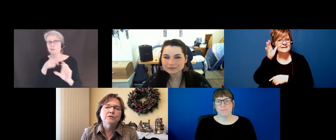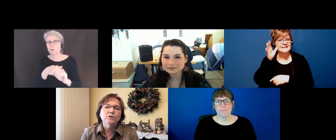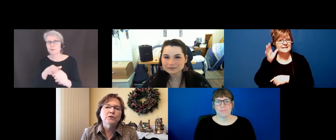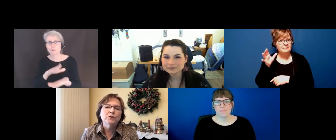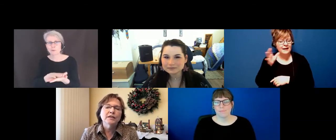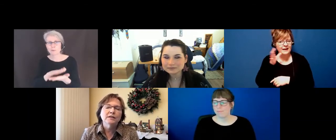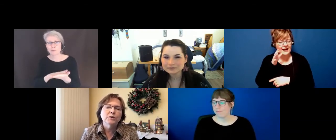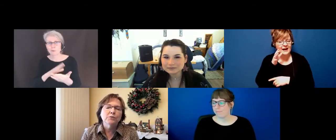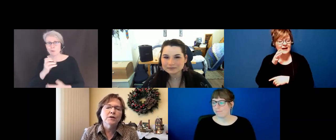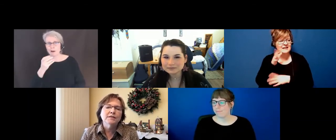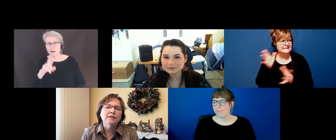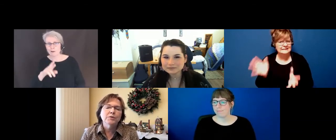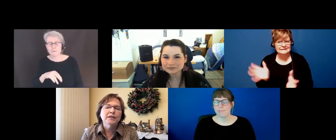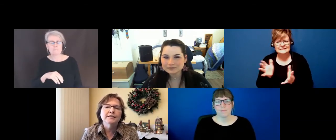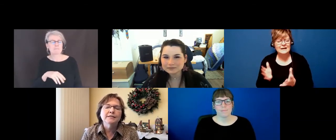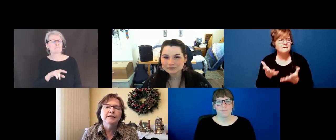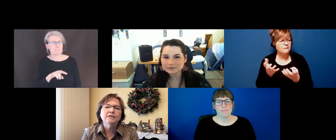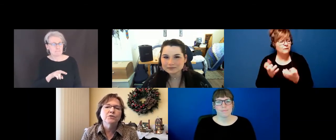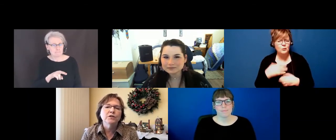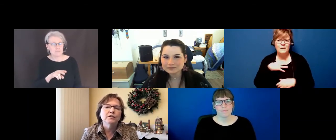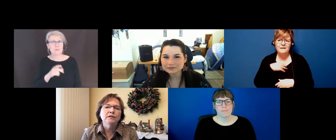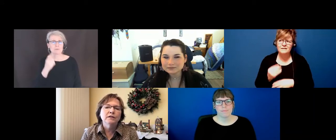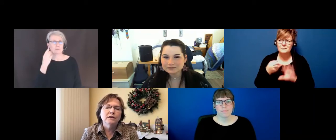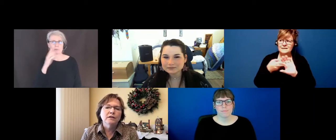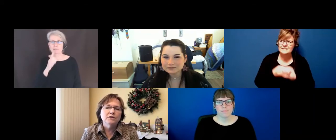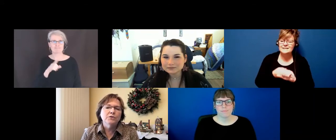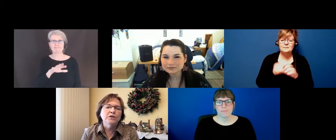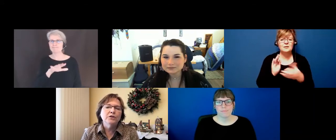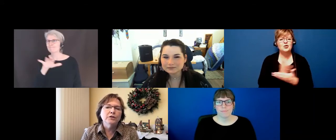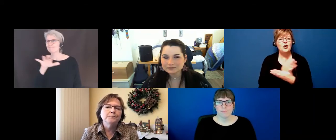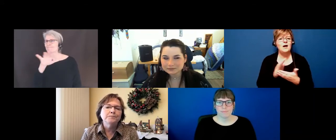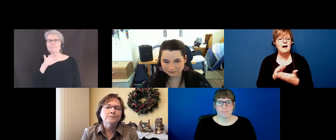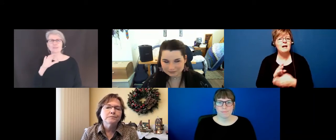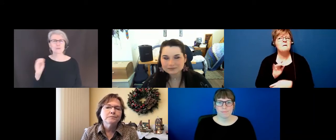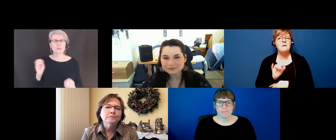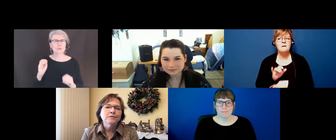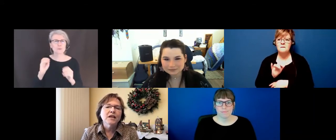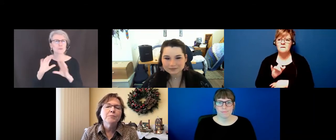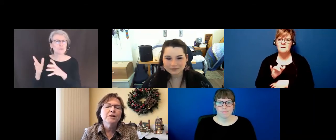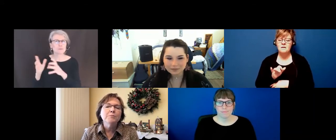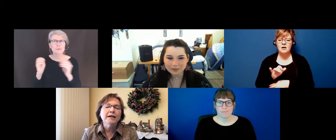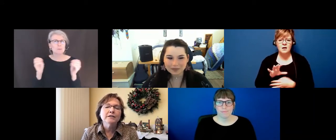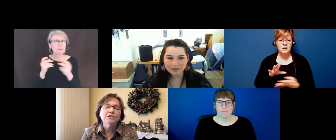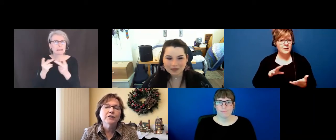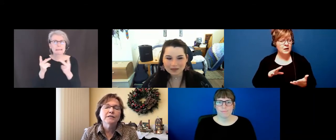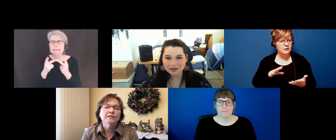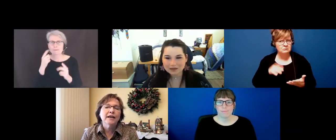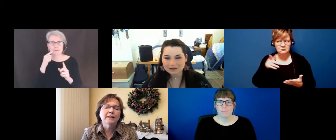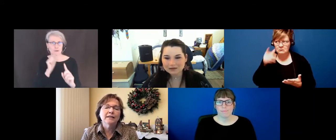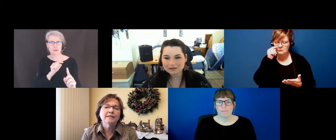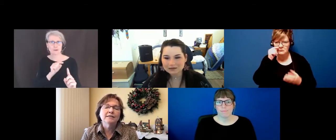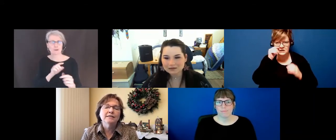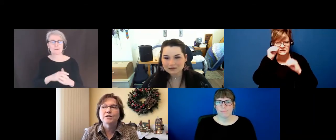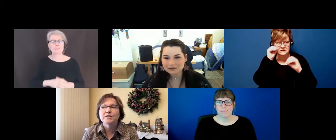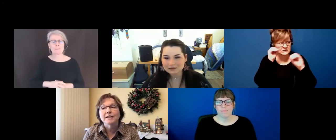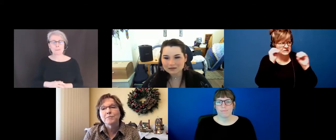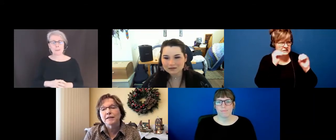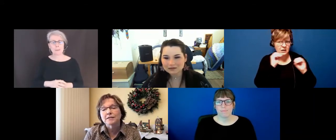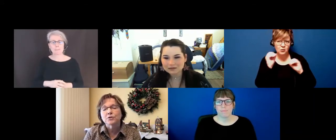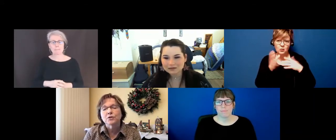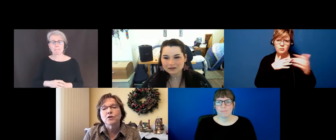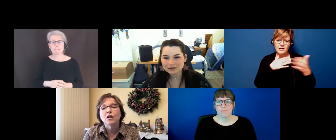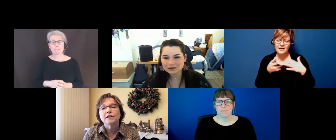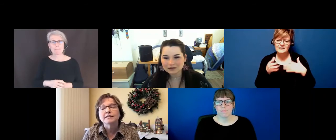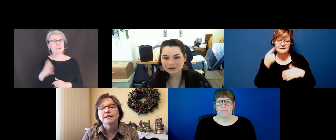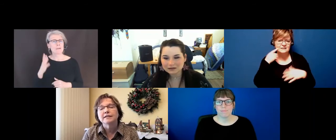came to learn that there really wasn't a place that suited her. And a bit of the backstory to that is the reason I met